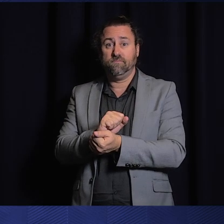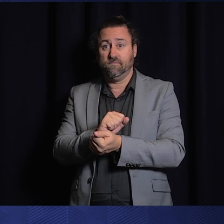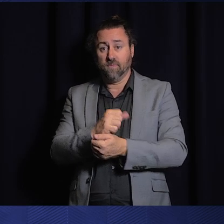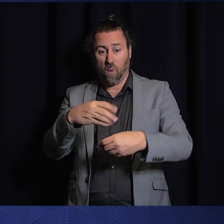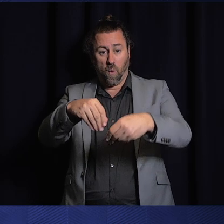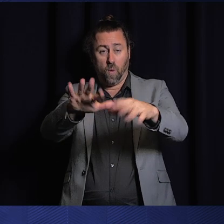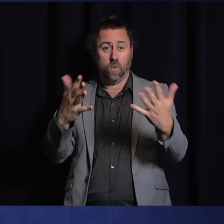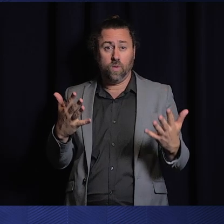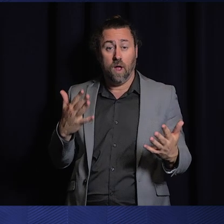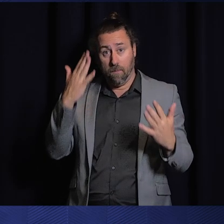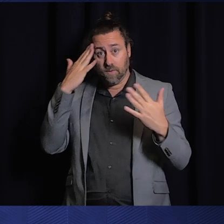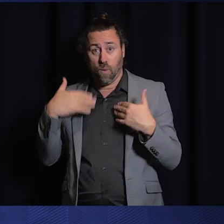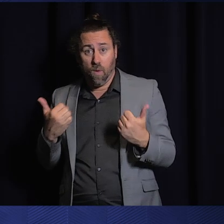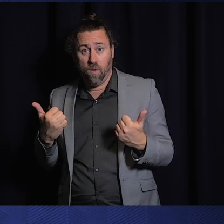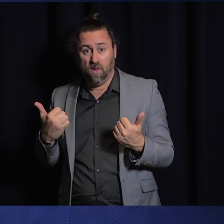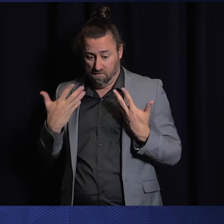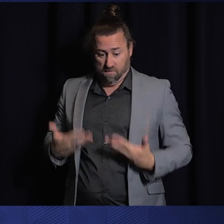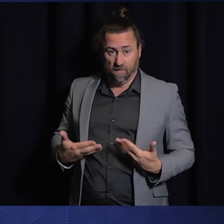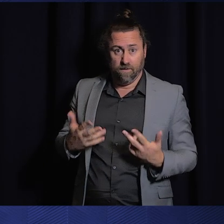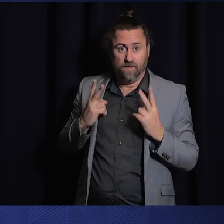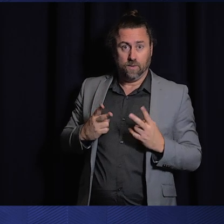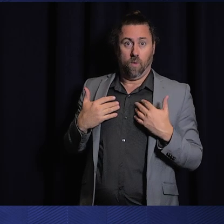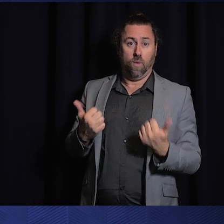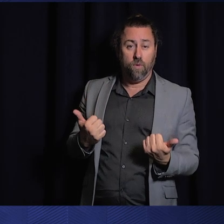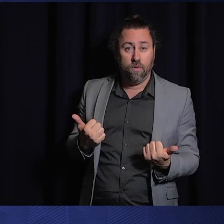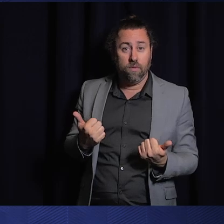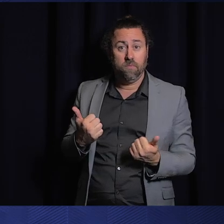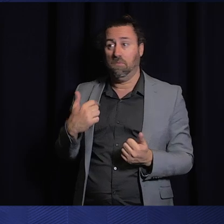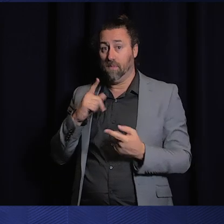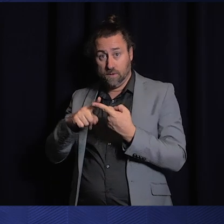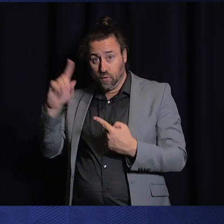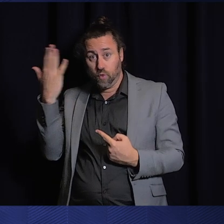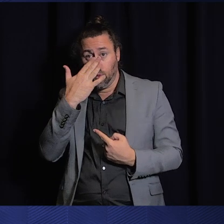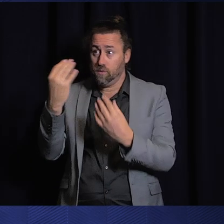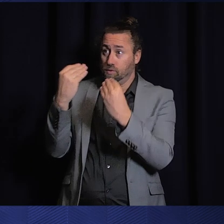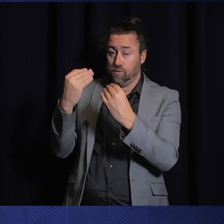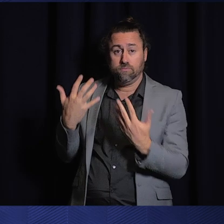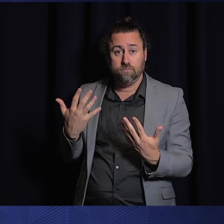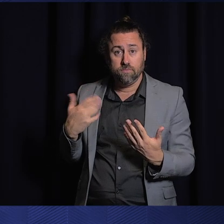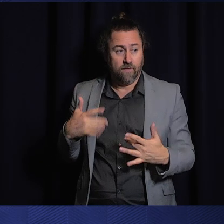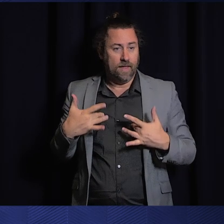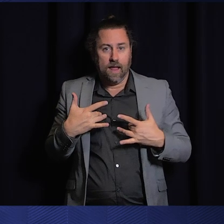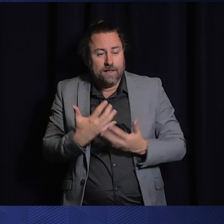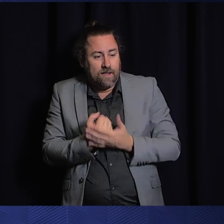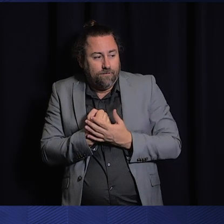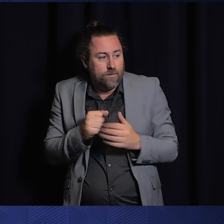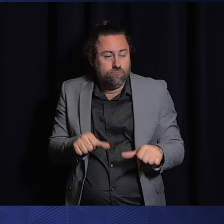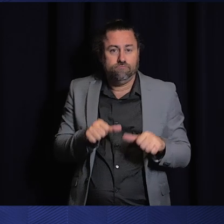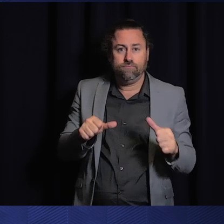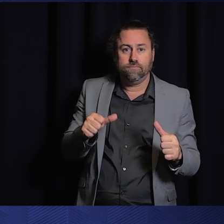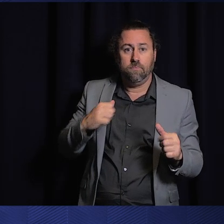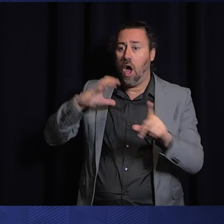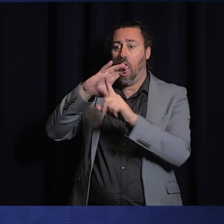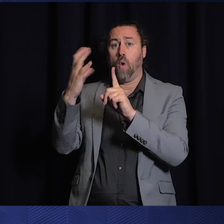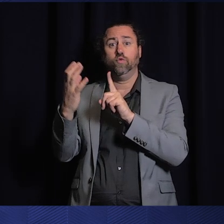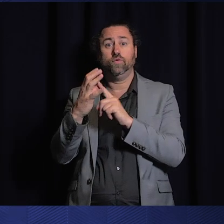health, access to quality education, security, social and cultural life, and